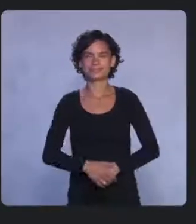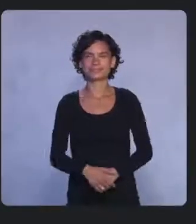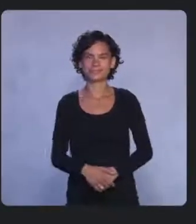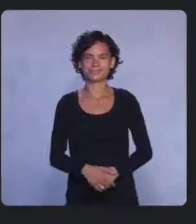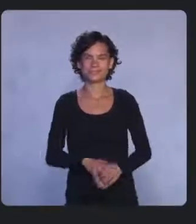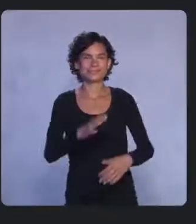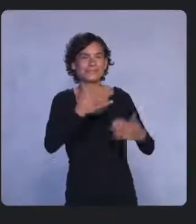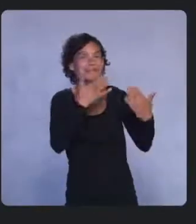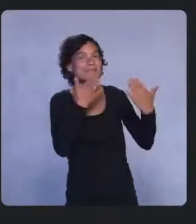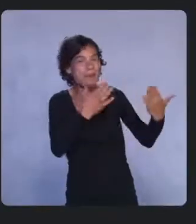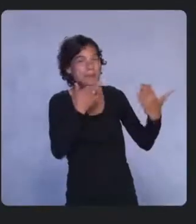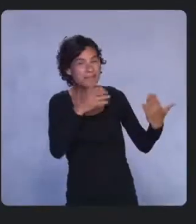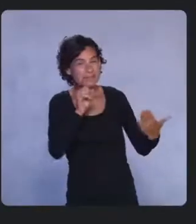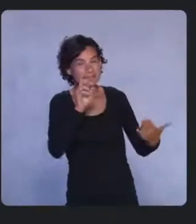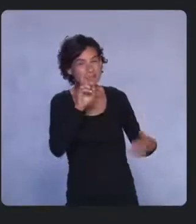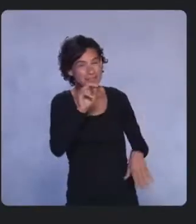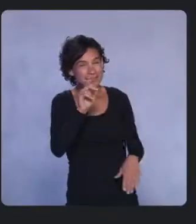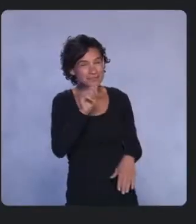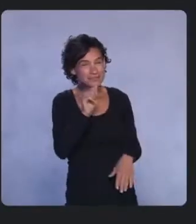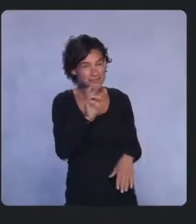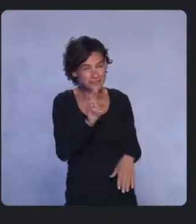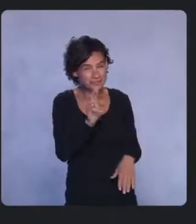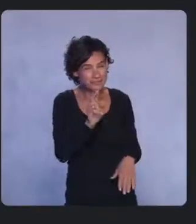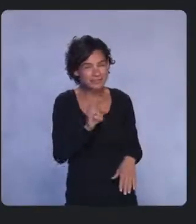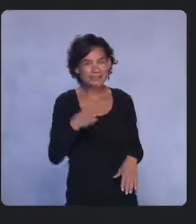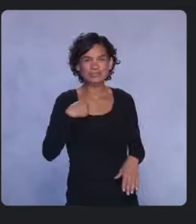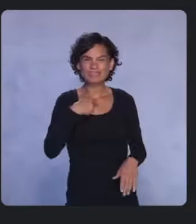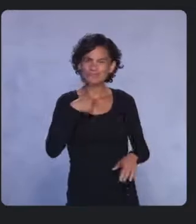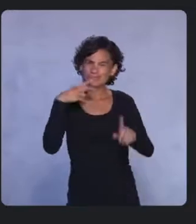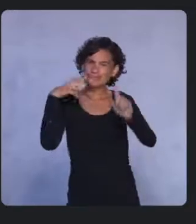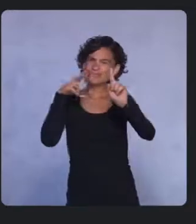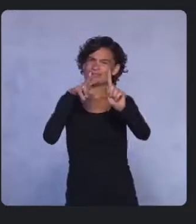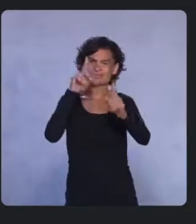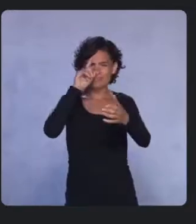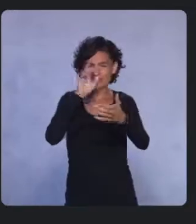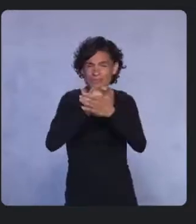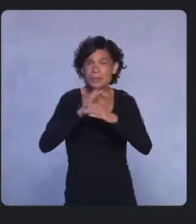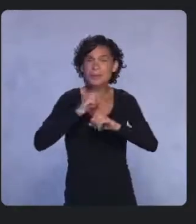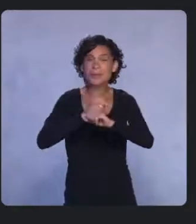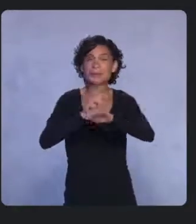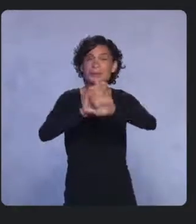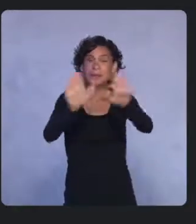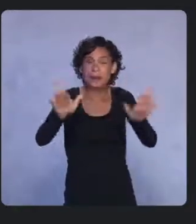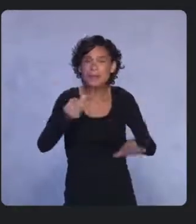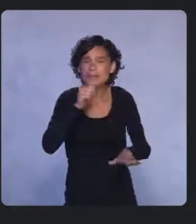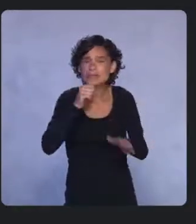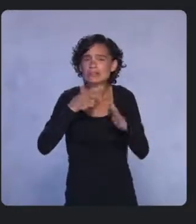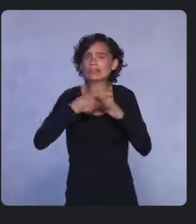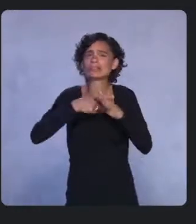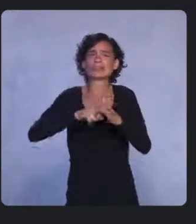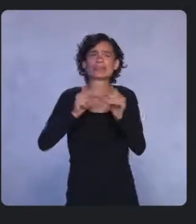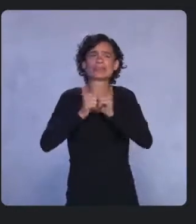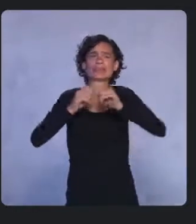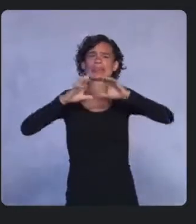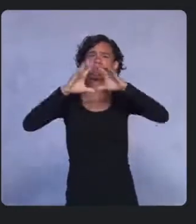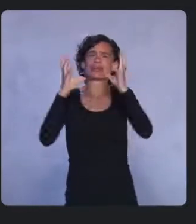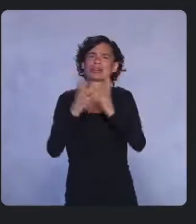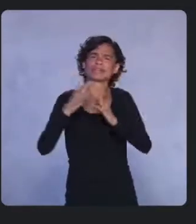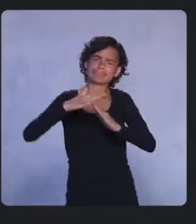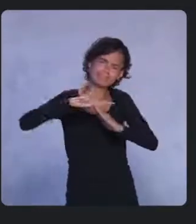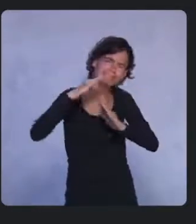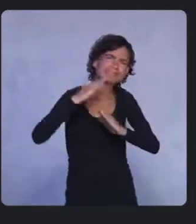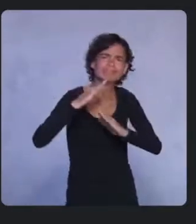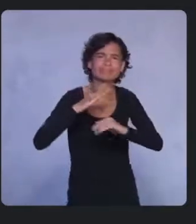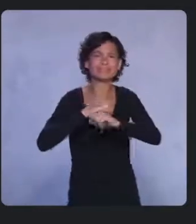Thanks, Sundar. We believe that protecting your privacy starts with the world's most advanced security.